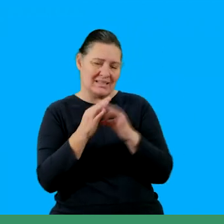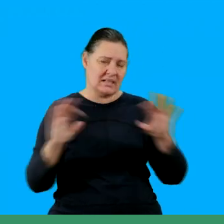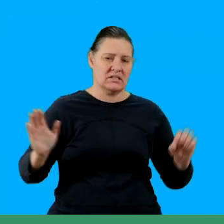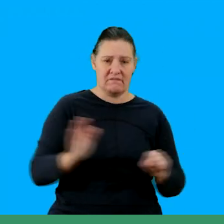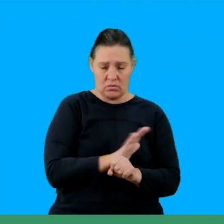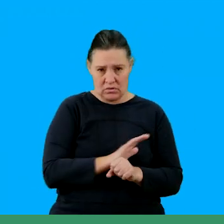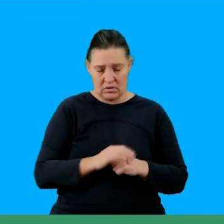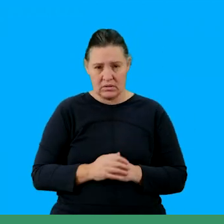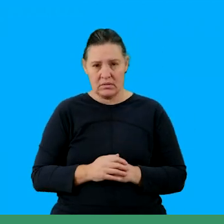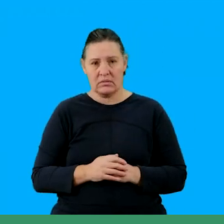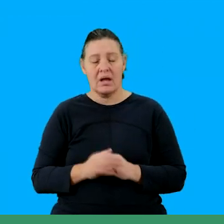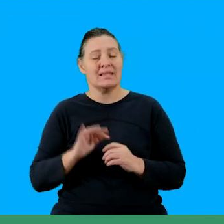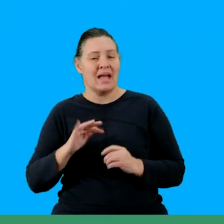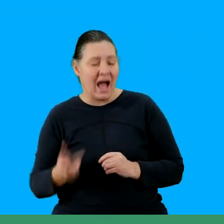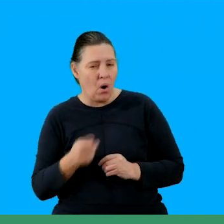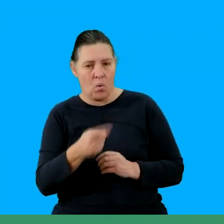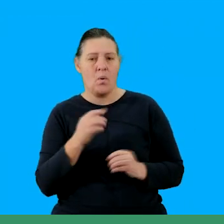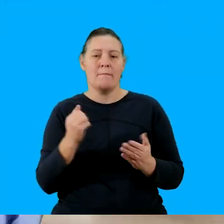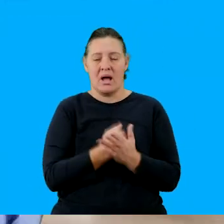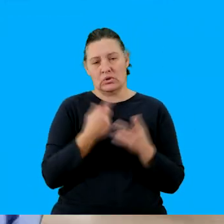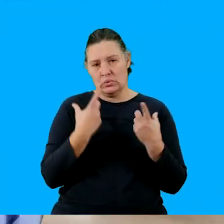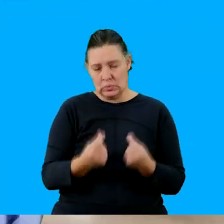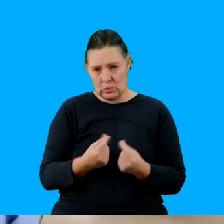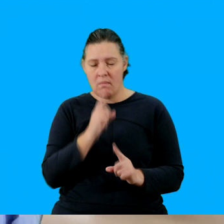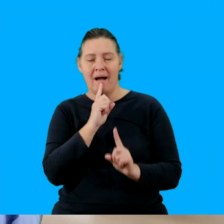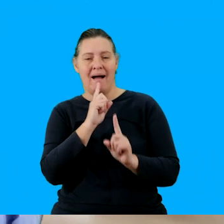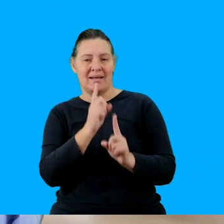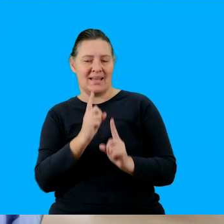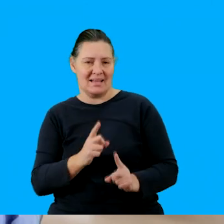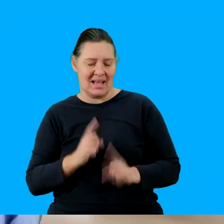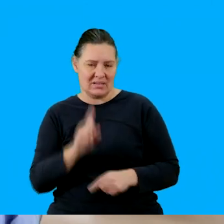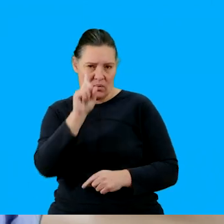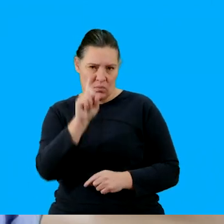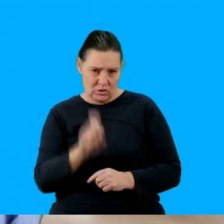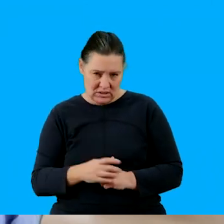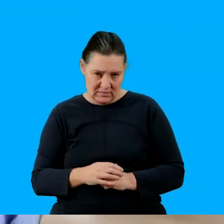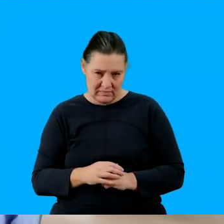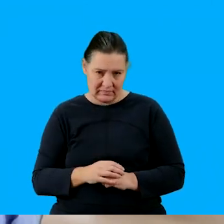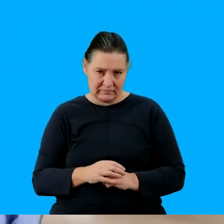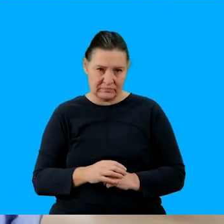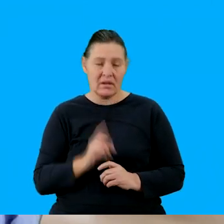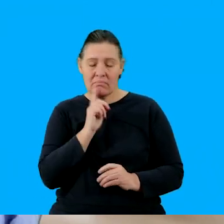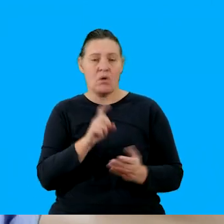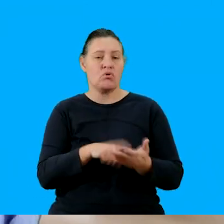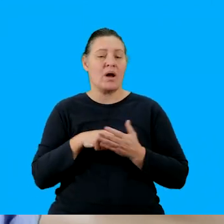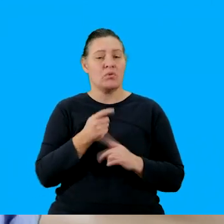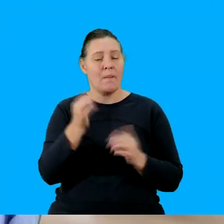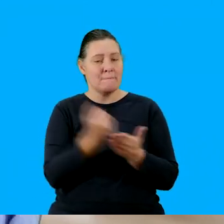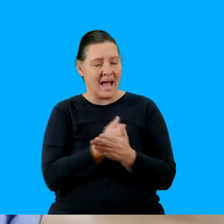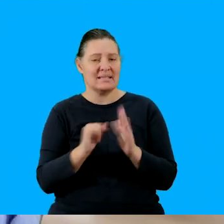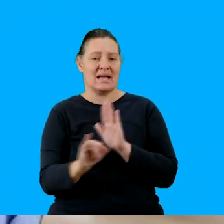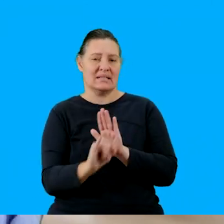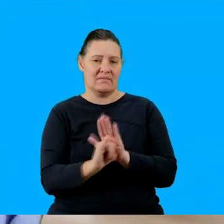the sentence fully. So that is how you should go about answering question 1, which required you